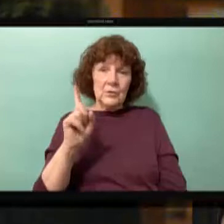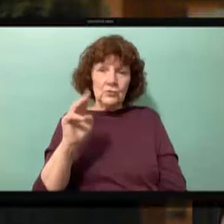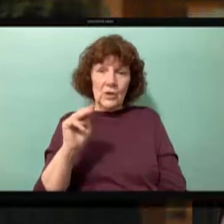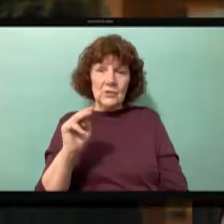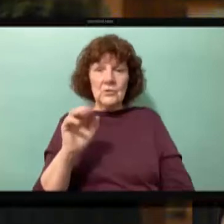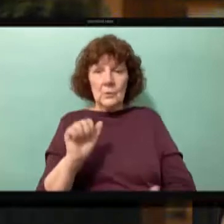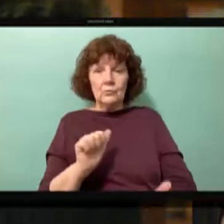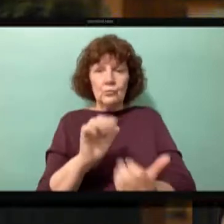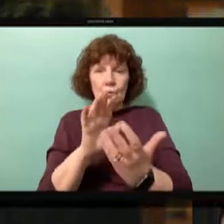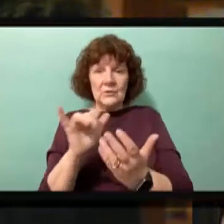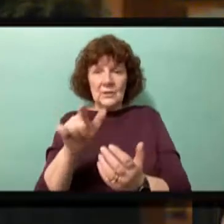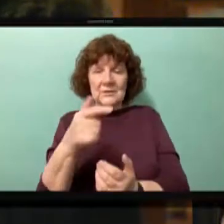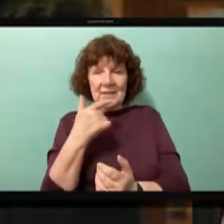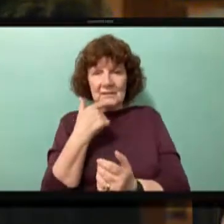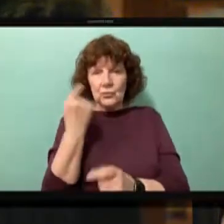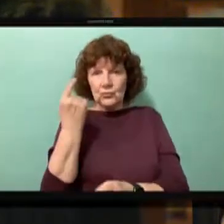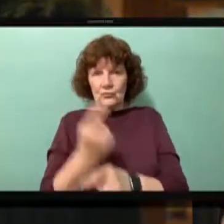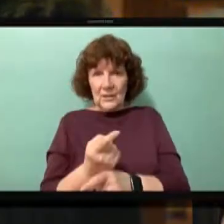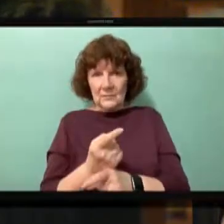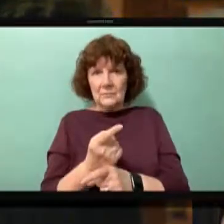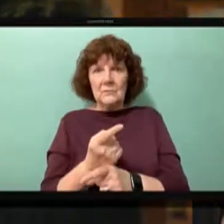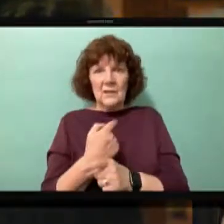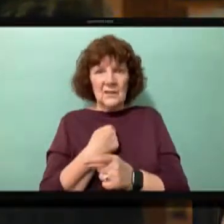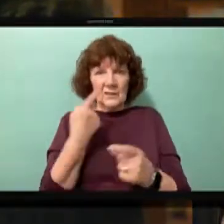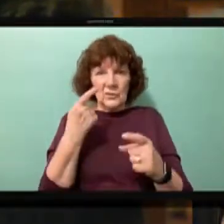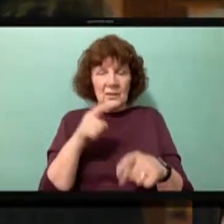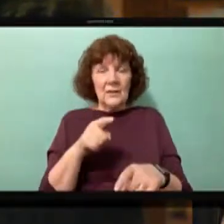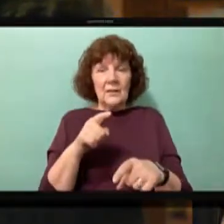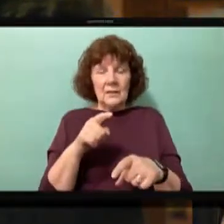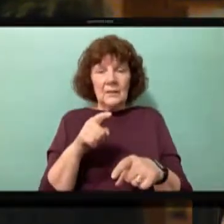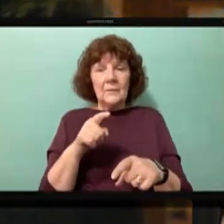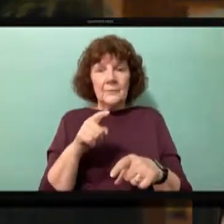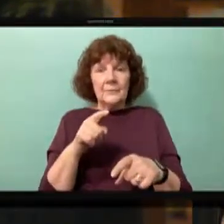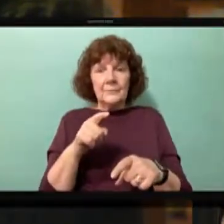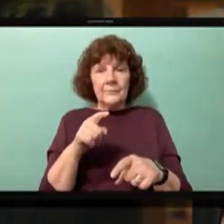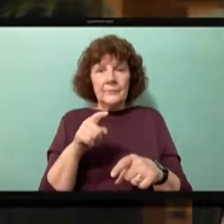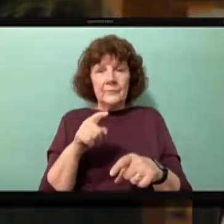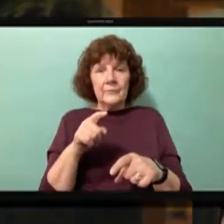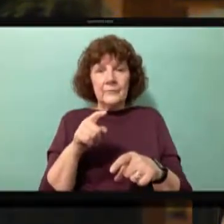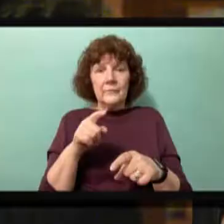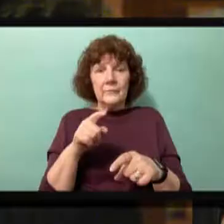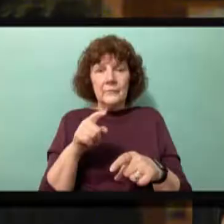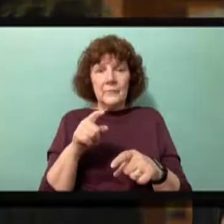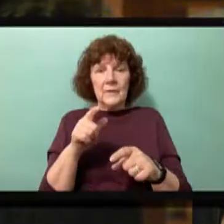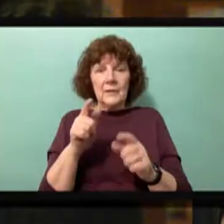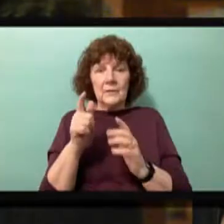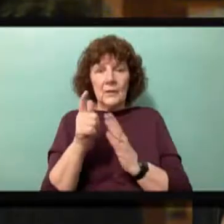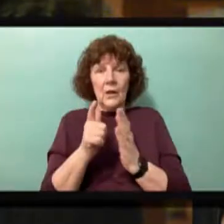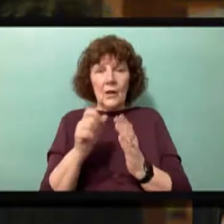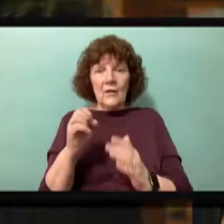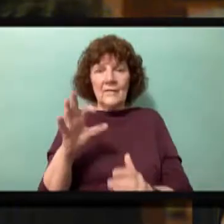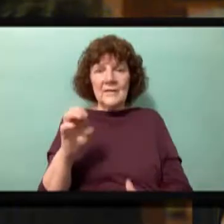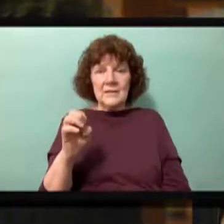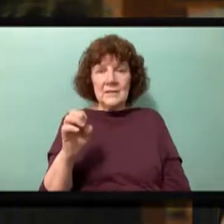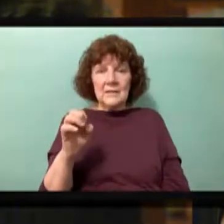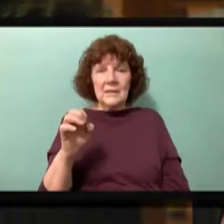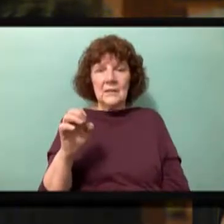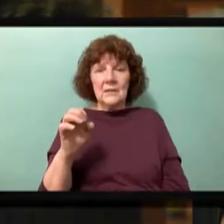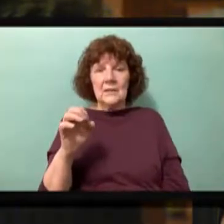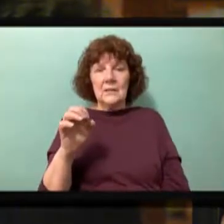what you've said is correct. But I will agree that they have an independence in their review of these items that is not directed